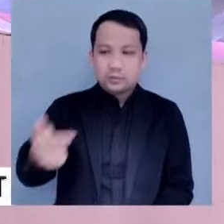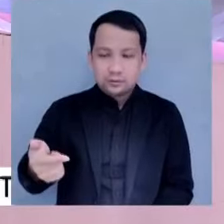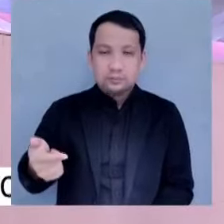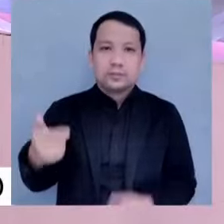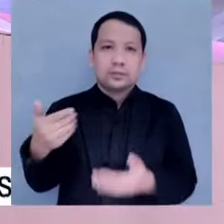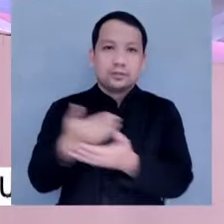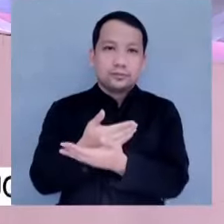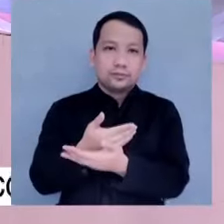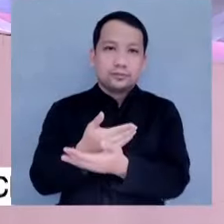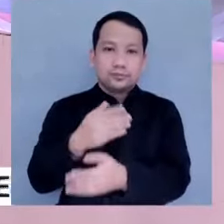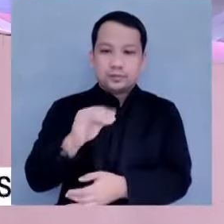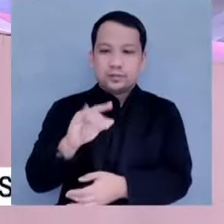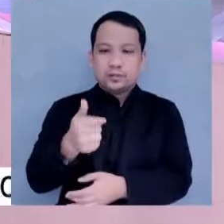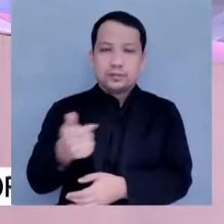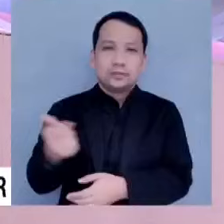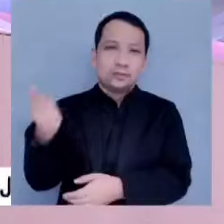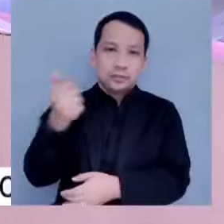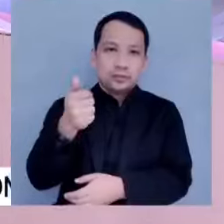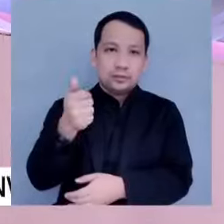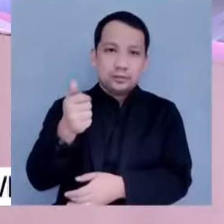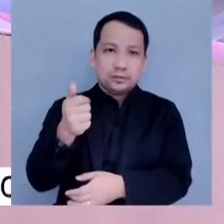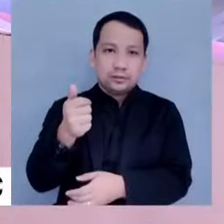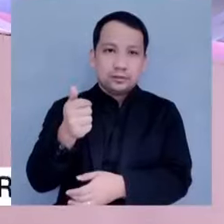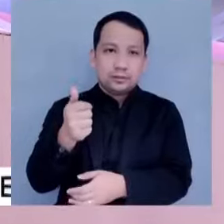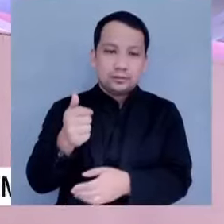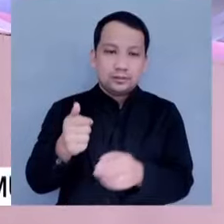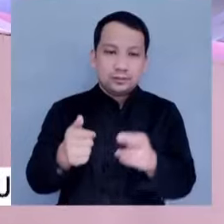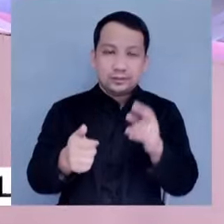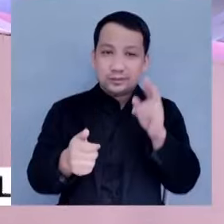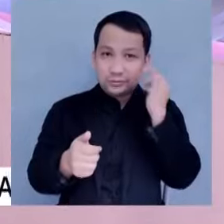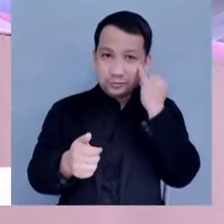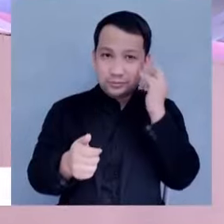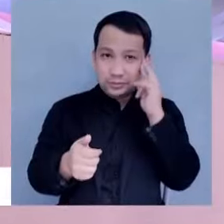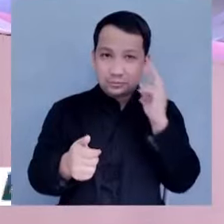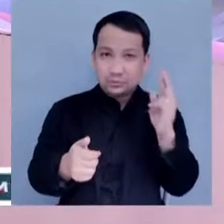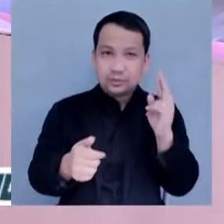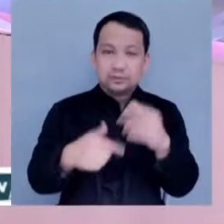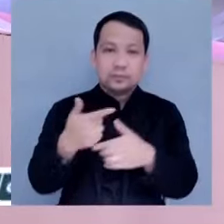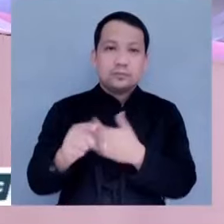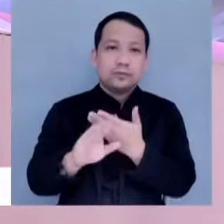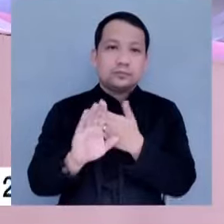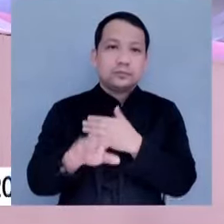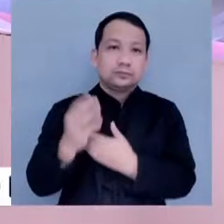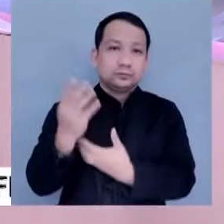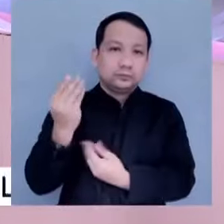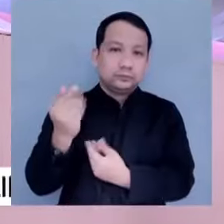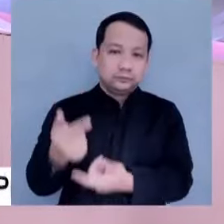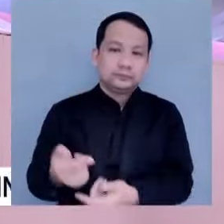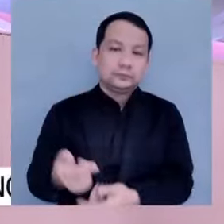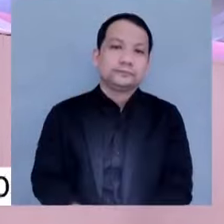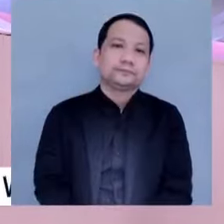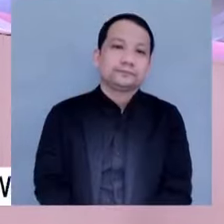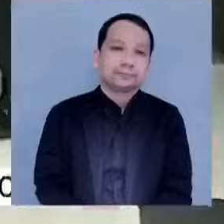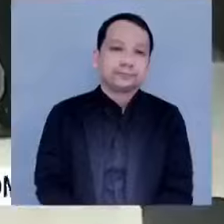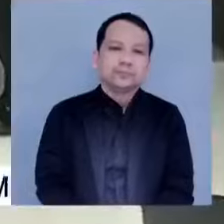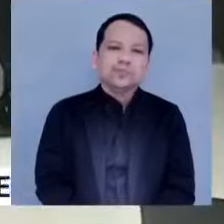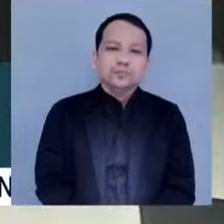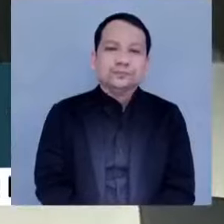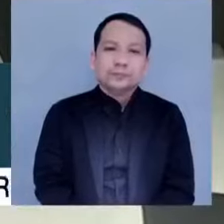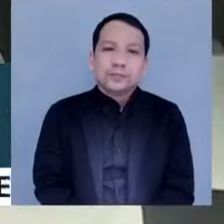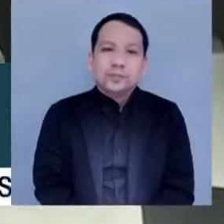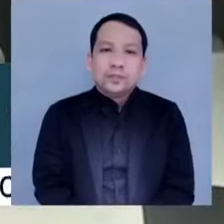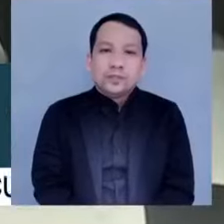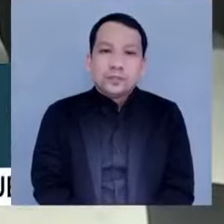his successor, John Vic Remulla. Michael Deliso on the line with that story. Michael, over to you. Hi,